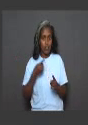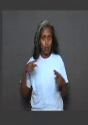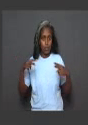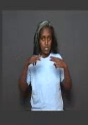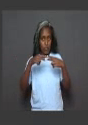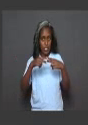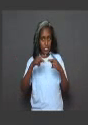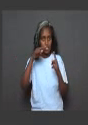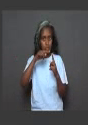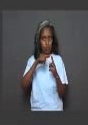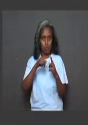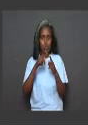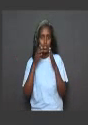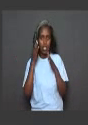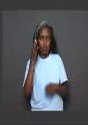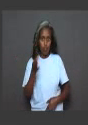the focus.